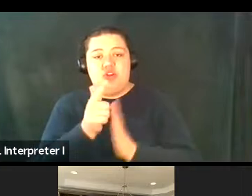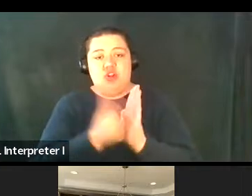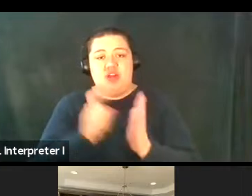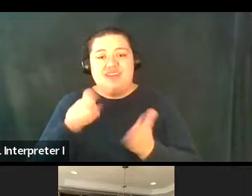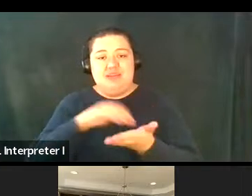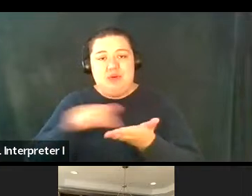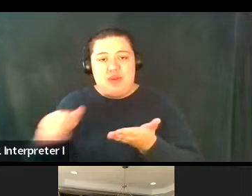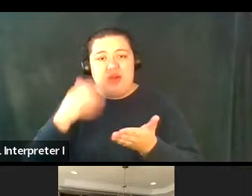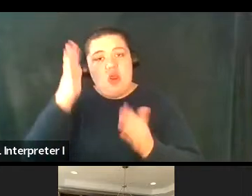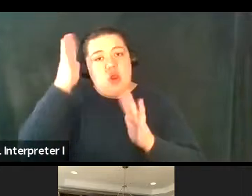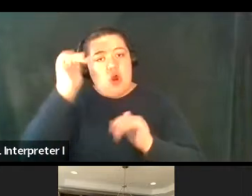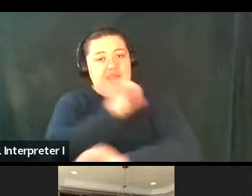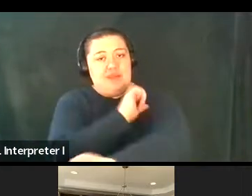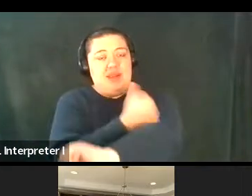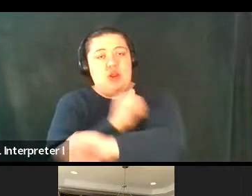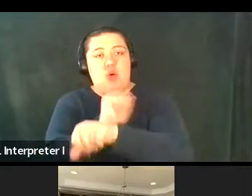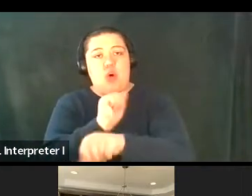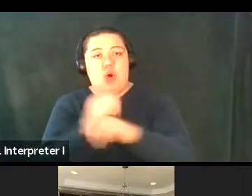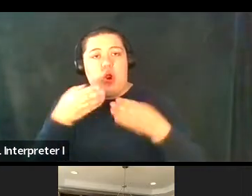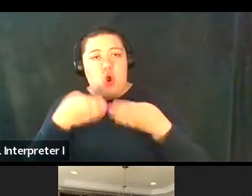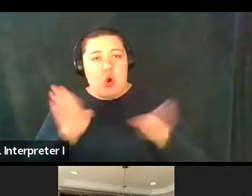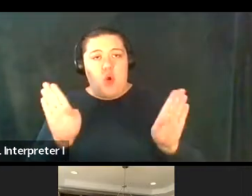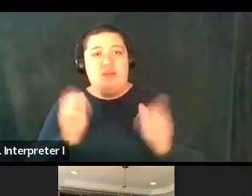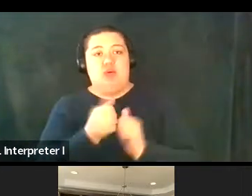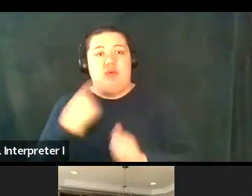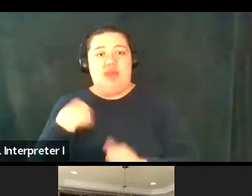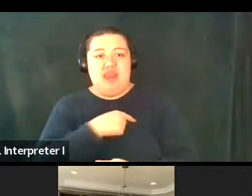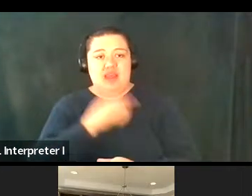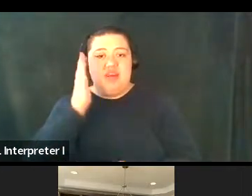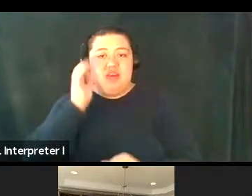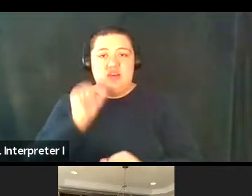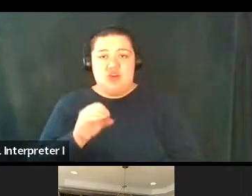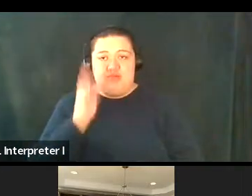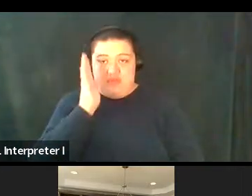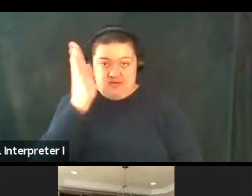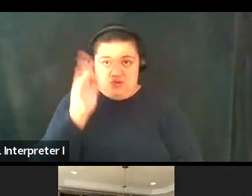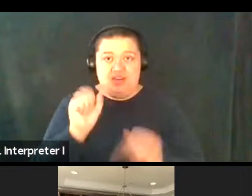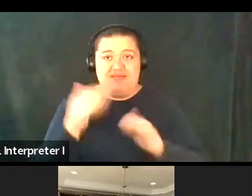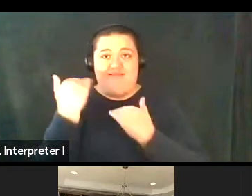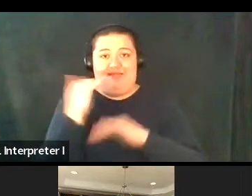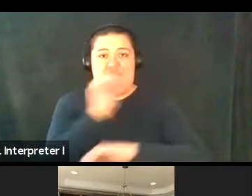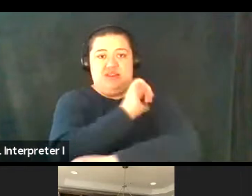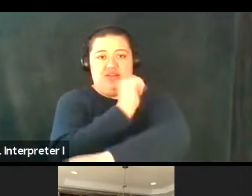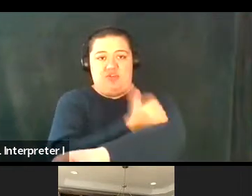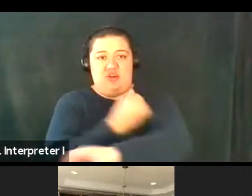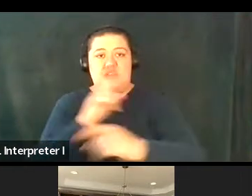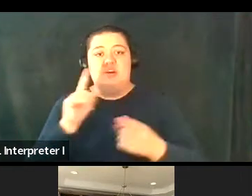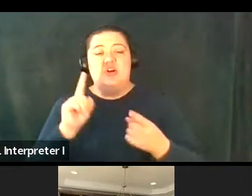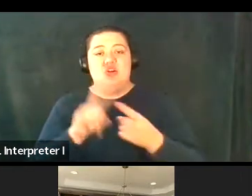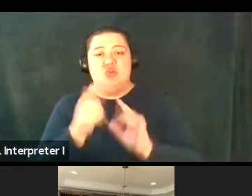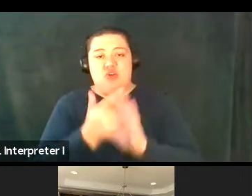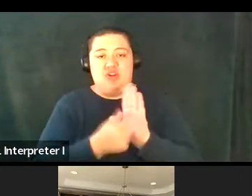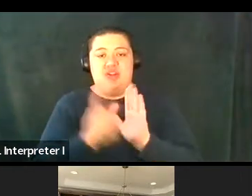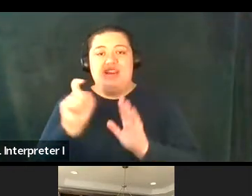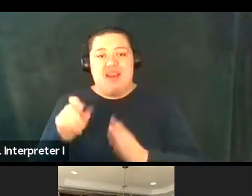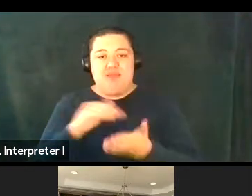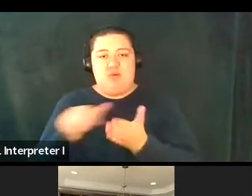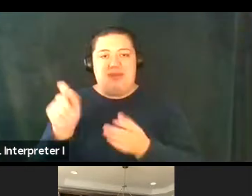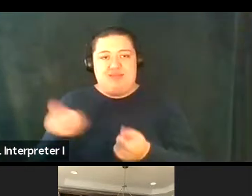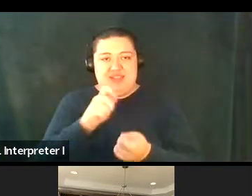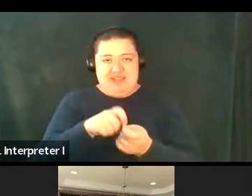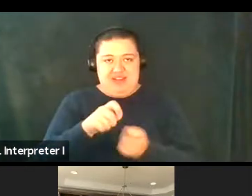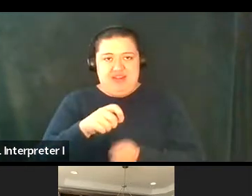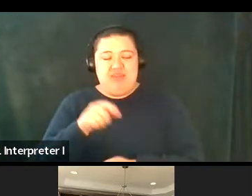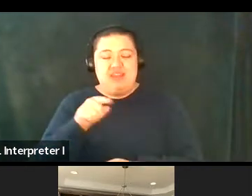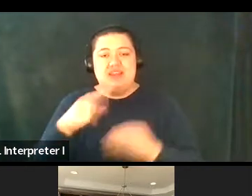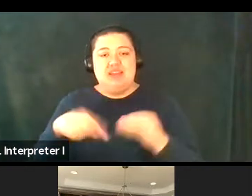that the administration will work openly with us on this, so in the future, we can limit the authority to those laws that must be waived specifically. This